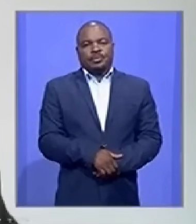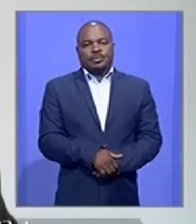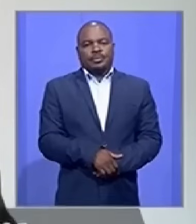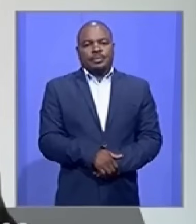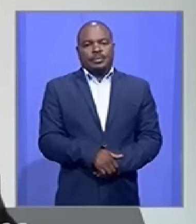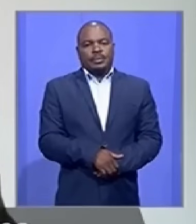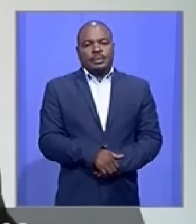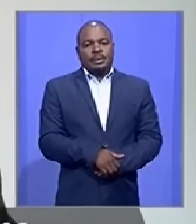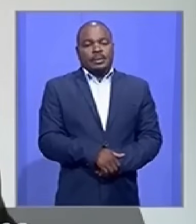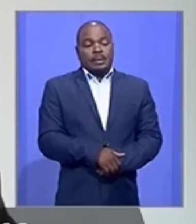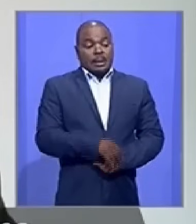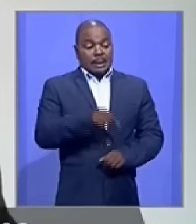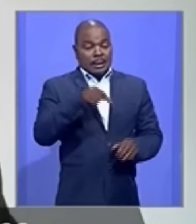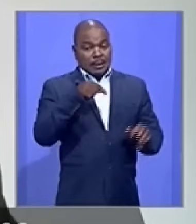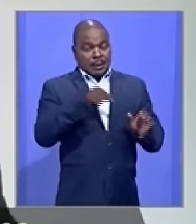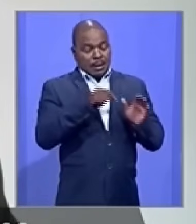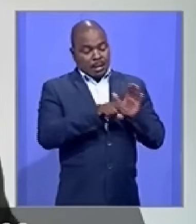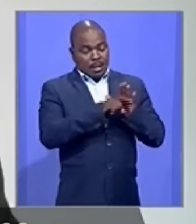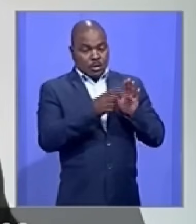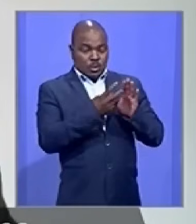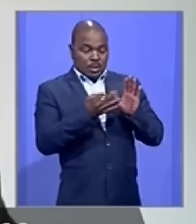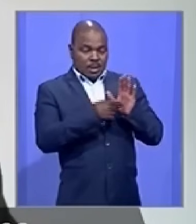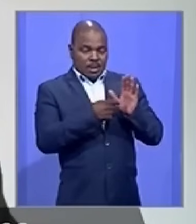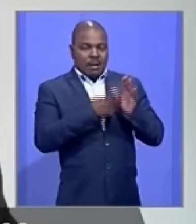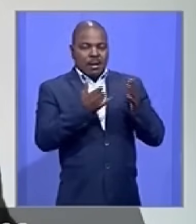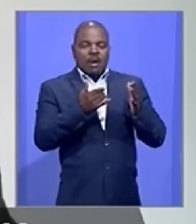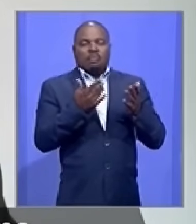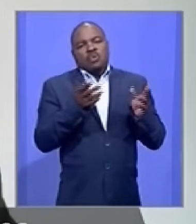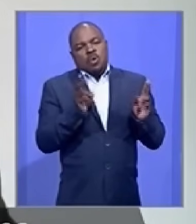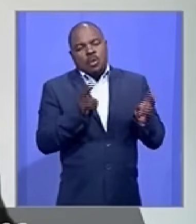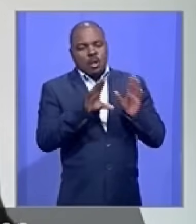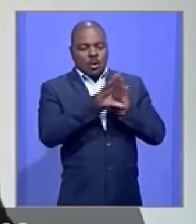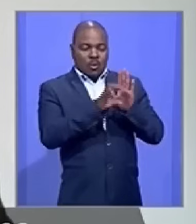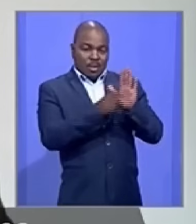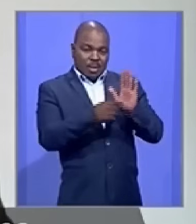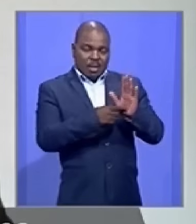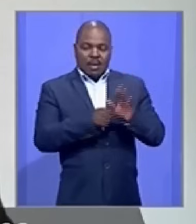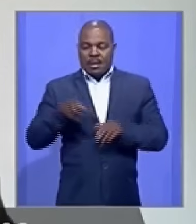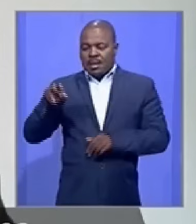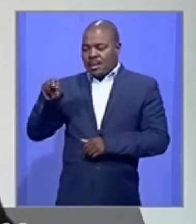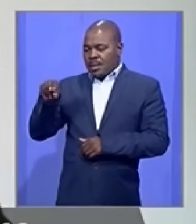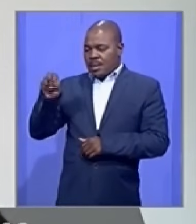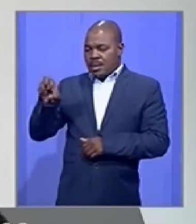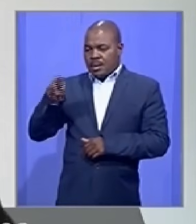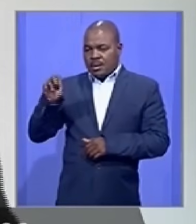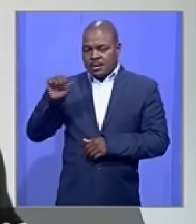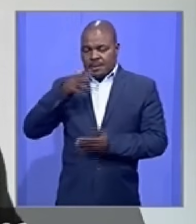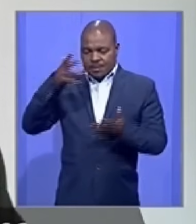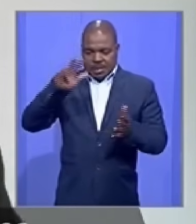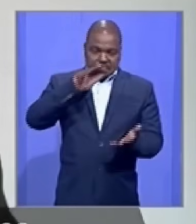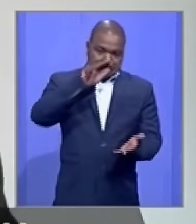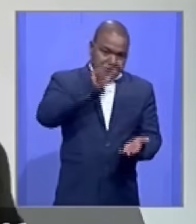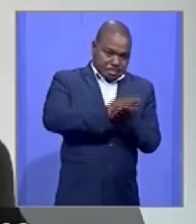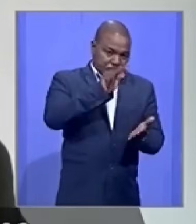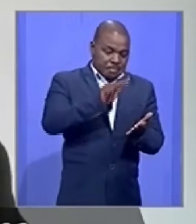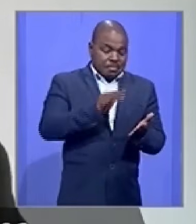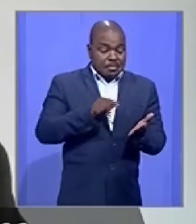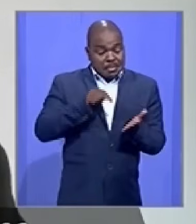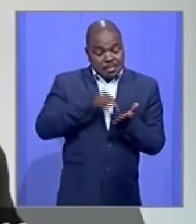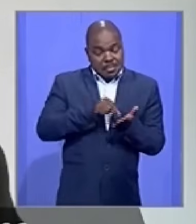Edition 3, which is the current code of practice that NERSA has recently approved, caters